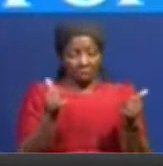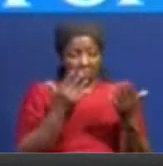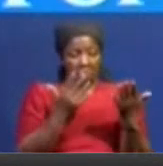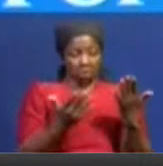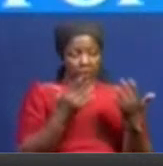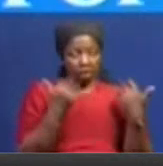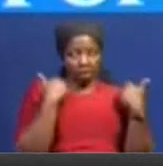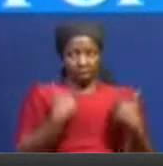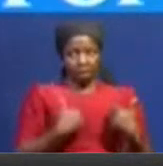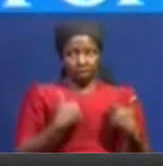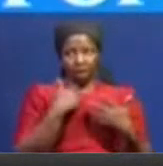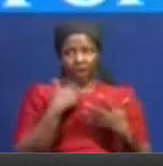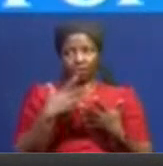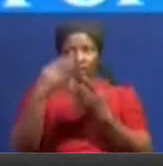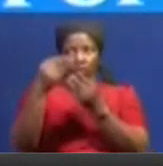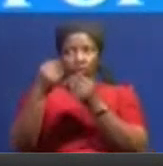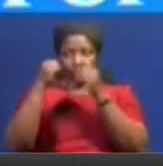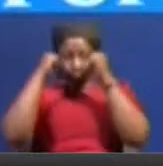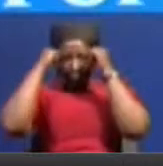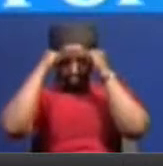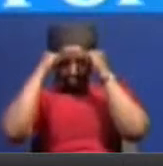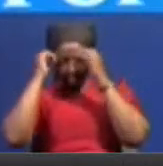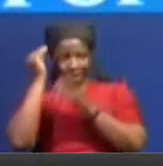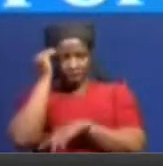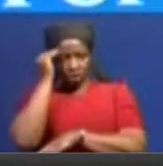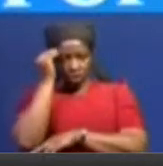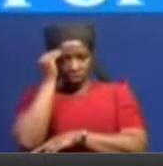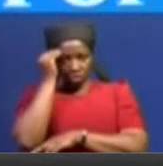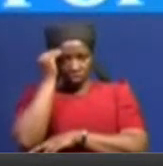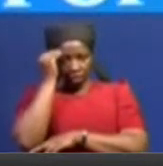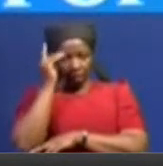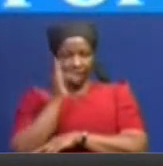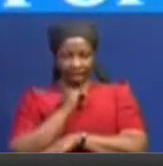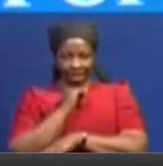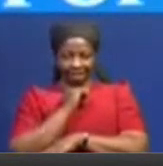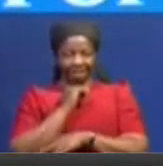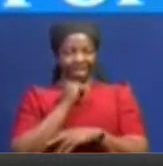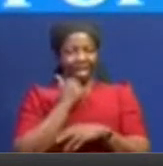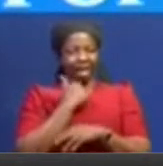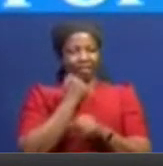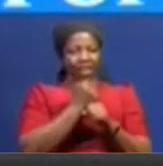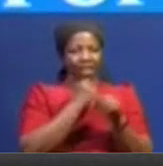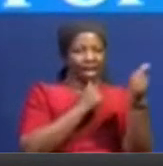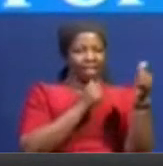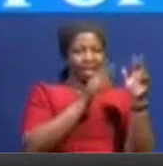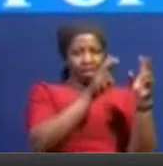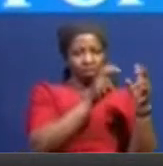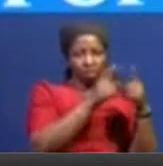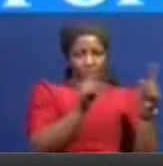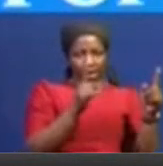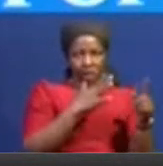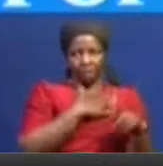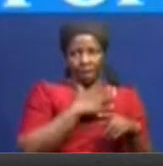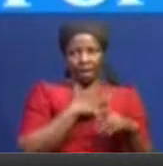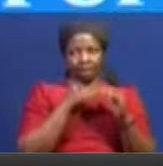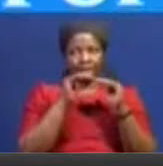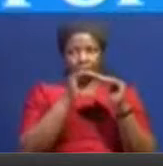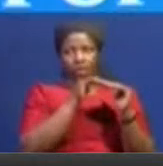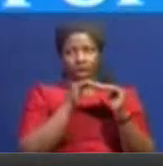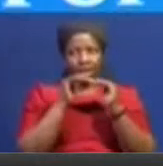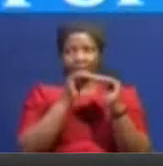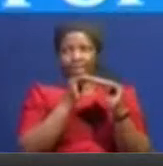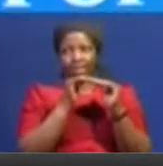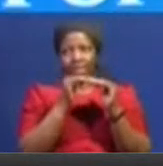on to get an education and get involved in other issues, my democratic aspiration as a